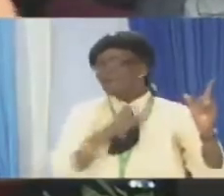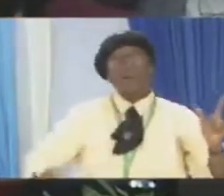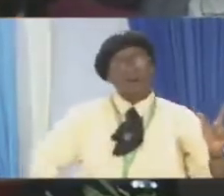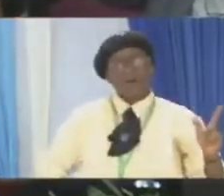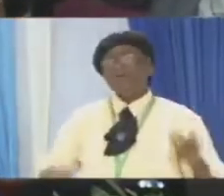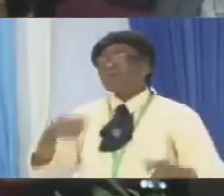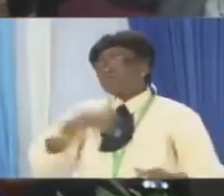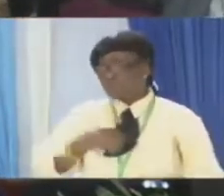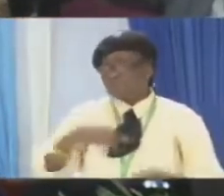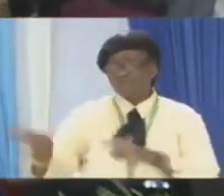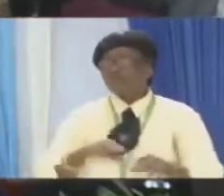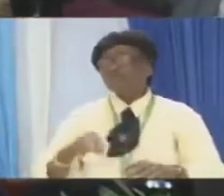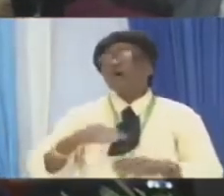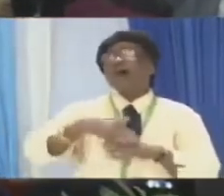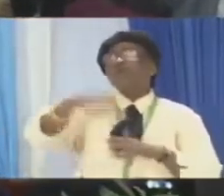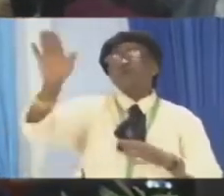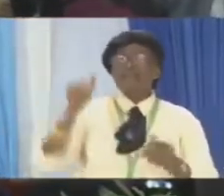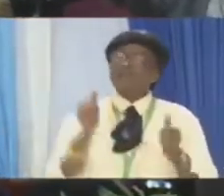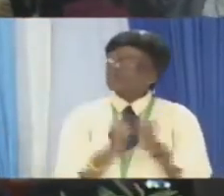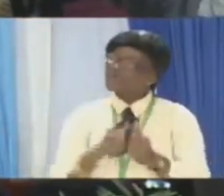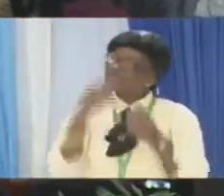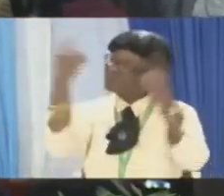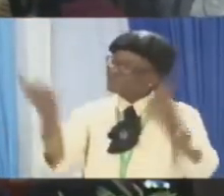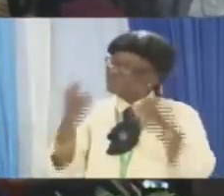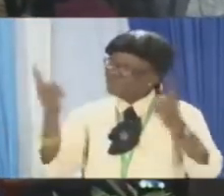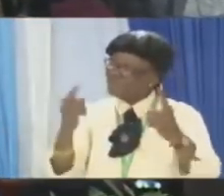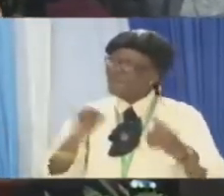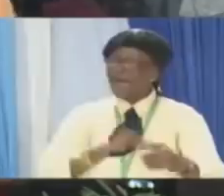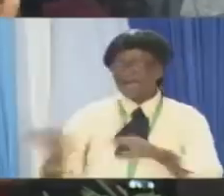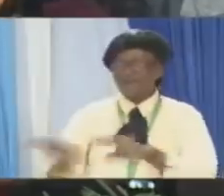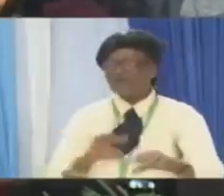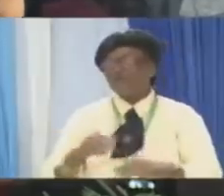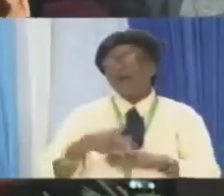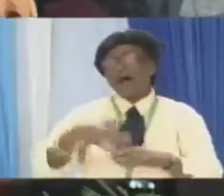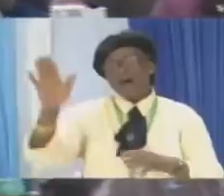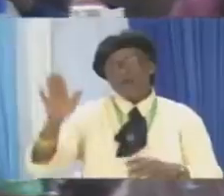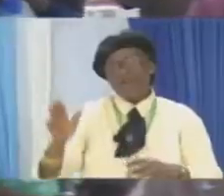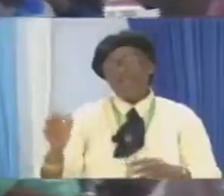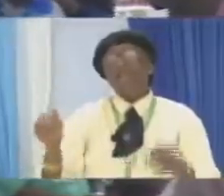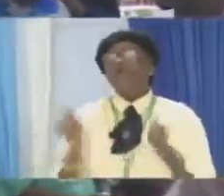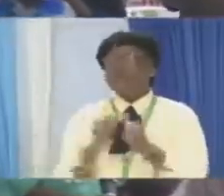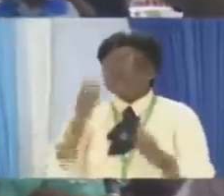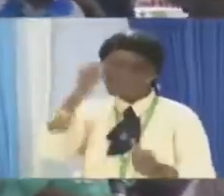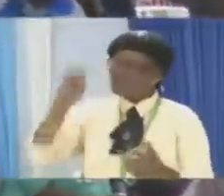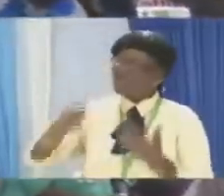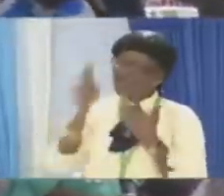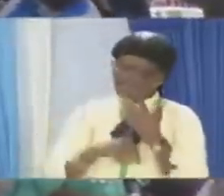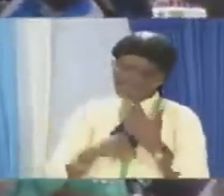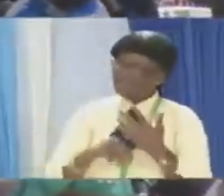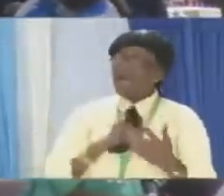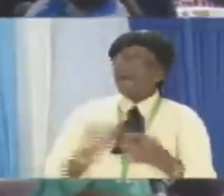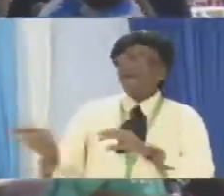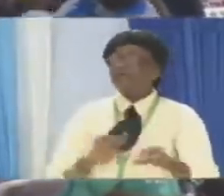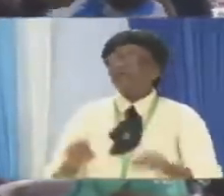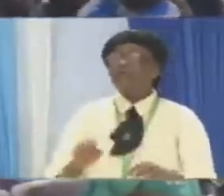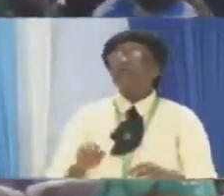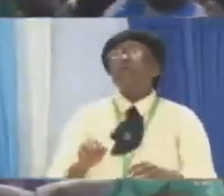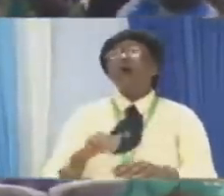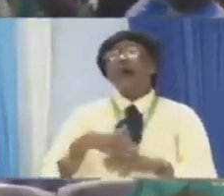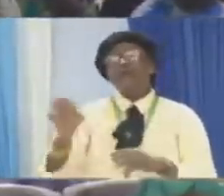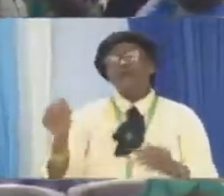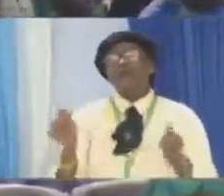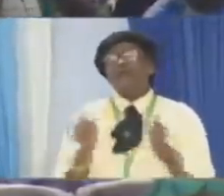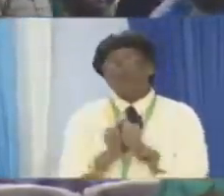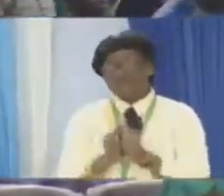away with wickedness. I do away with disobedience." Those of you that has